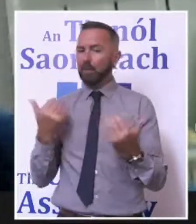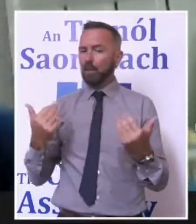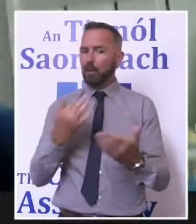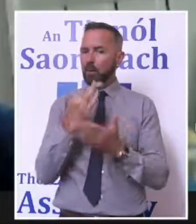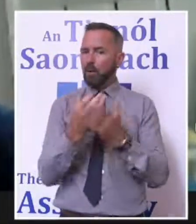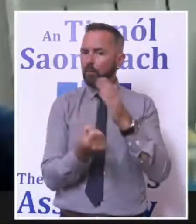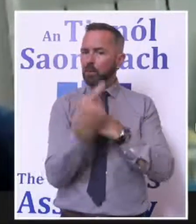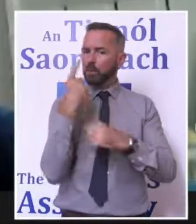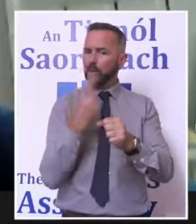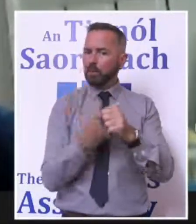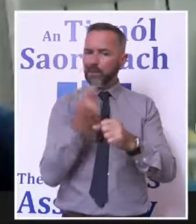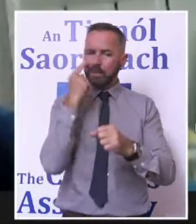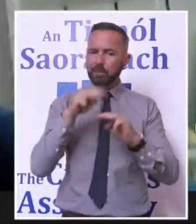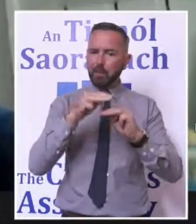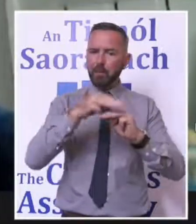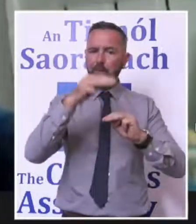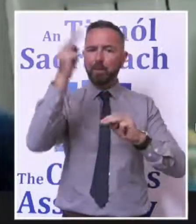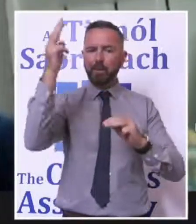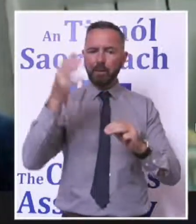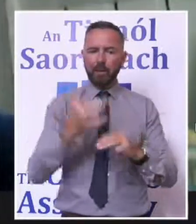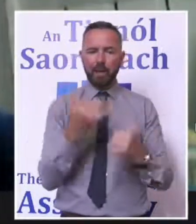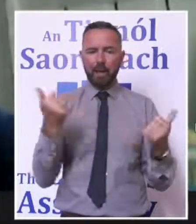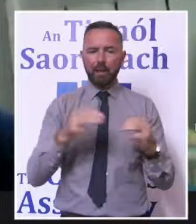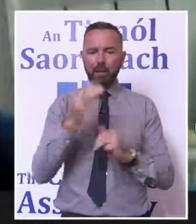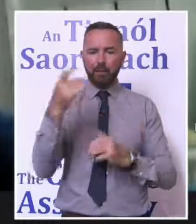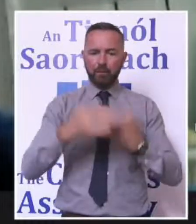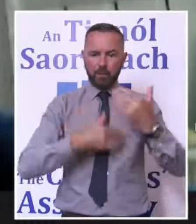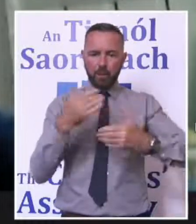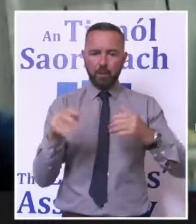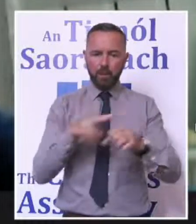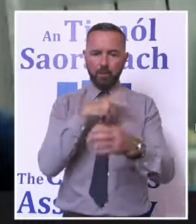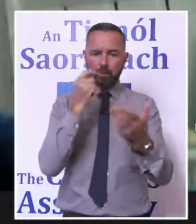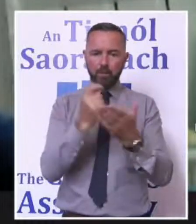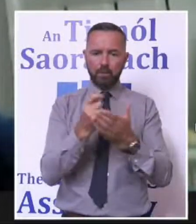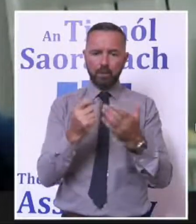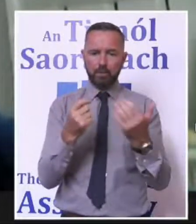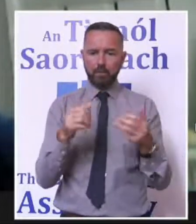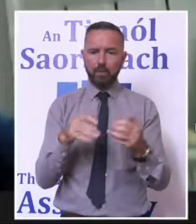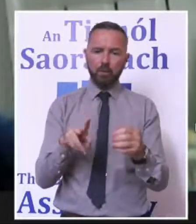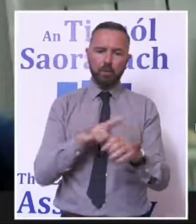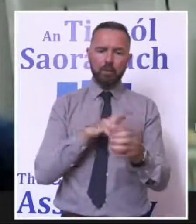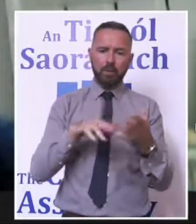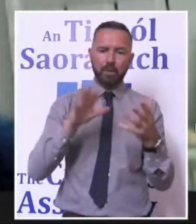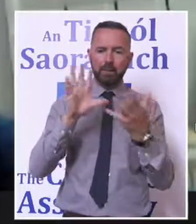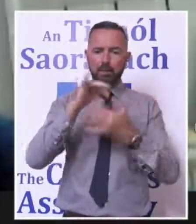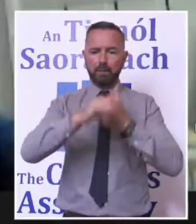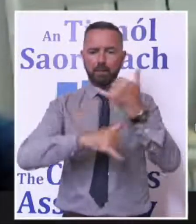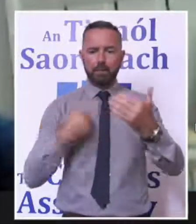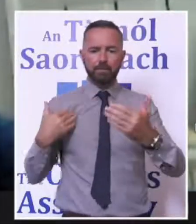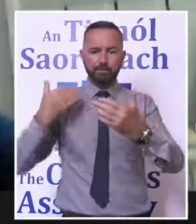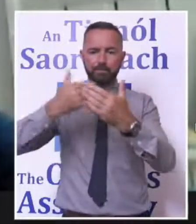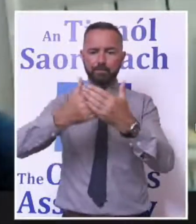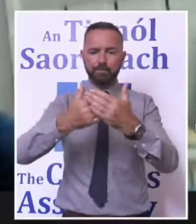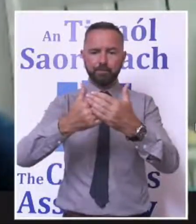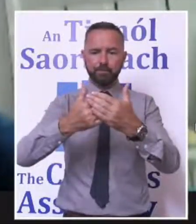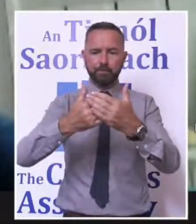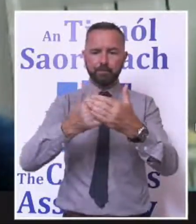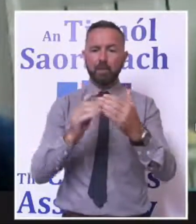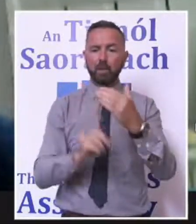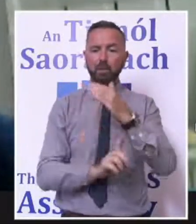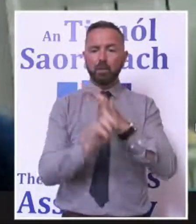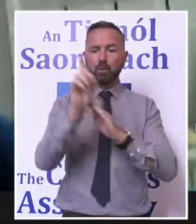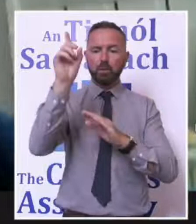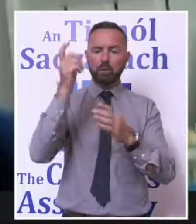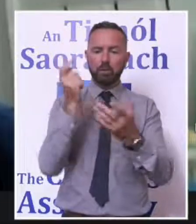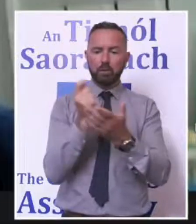feature, and if anything, have gained momentum over the last decade. So it's increasingly the case